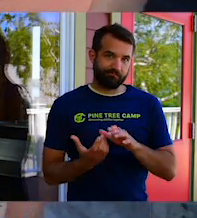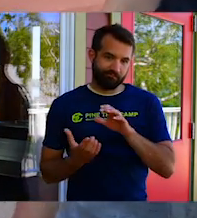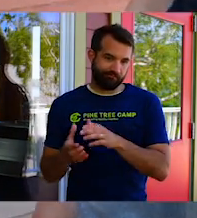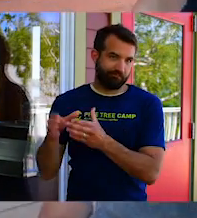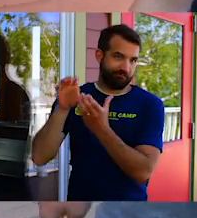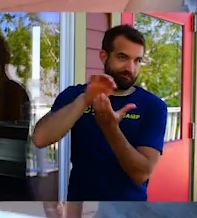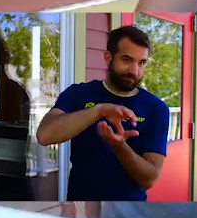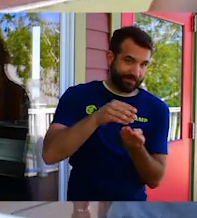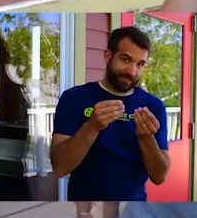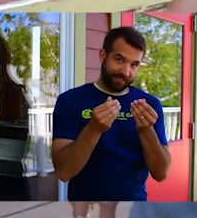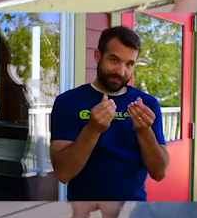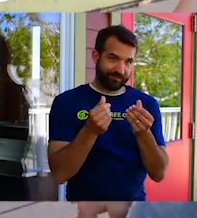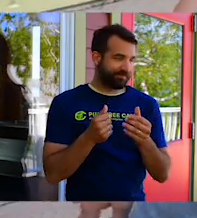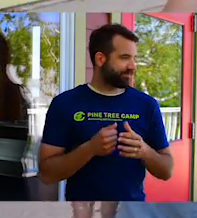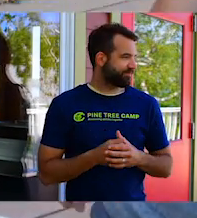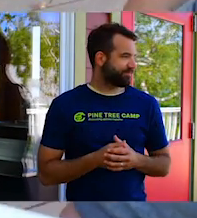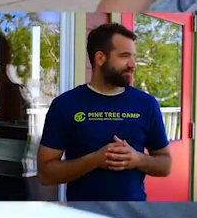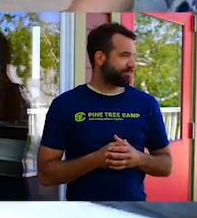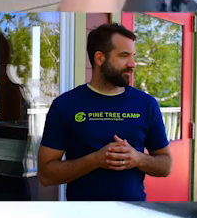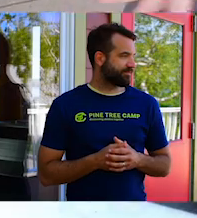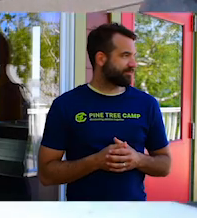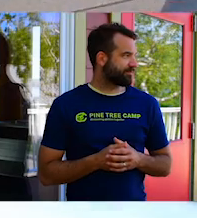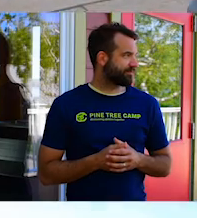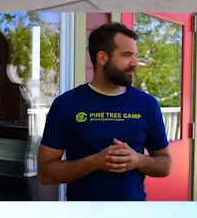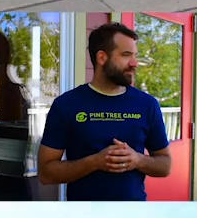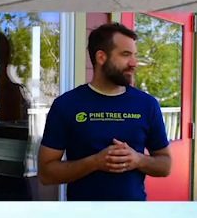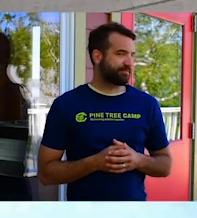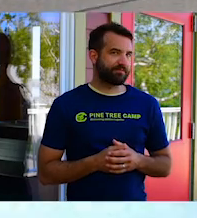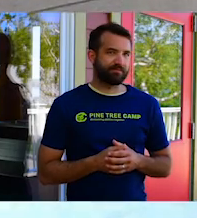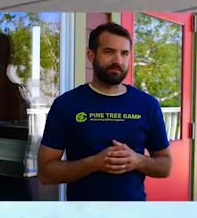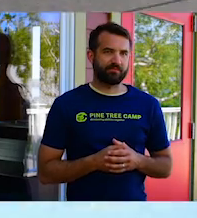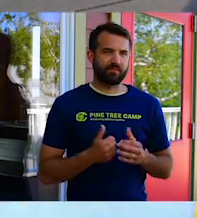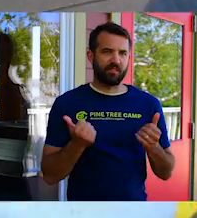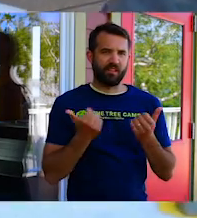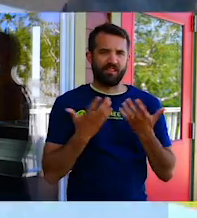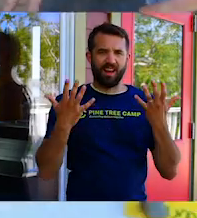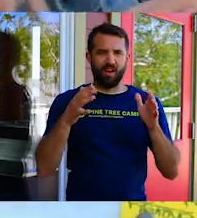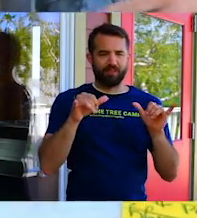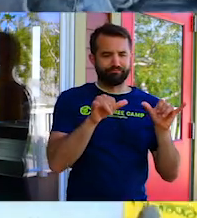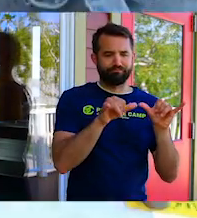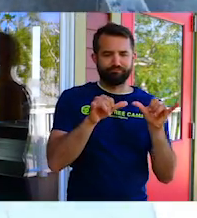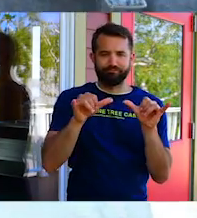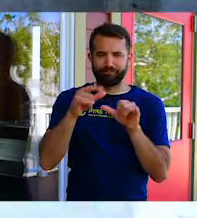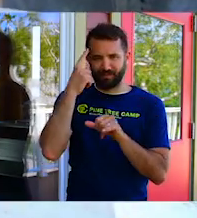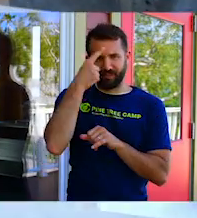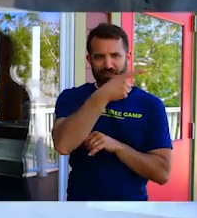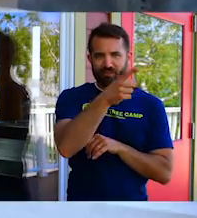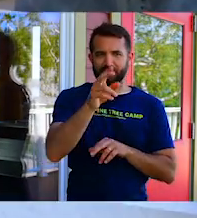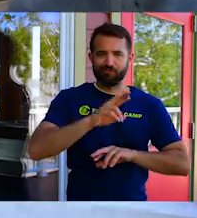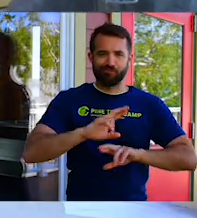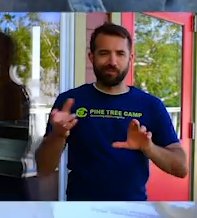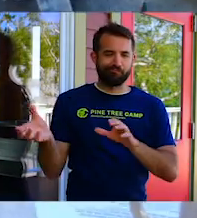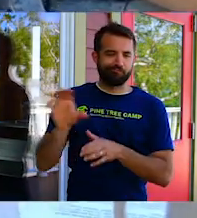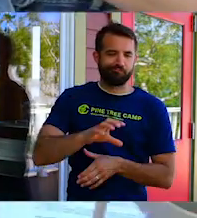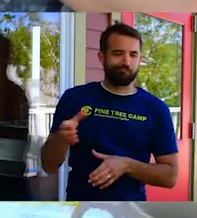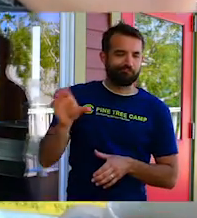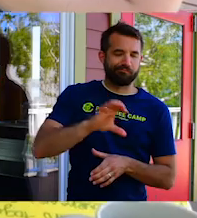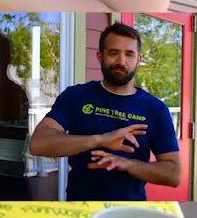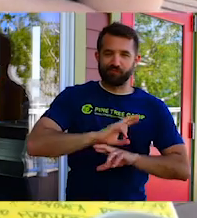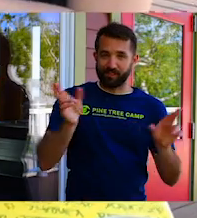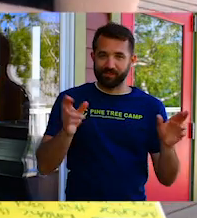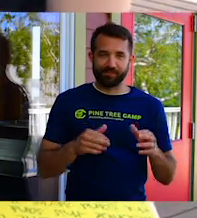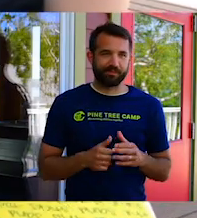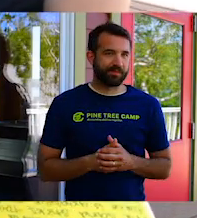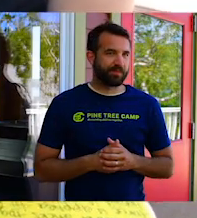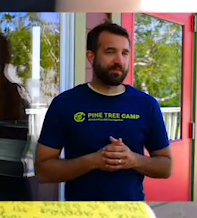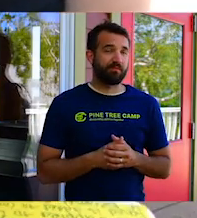in the bowl. And it's all pre-measured out for you, so you're just going to dump the entire bag. And then when that's done, Fern's